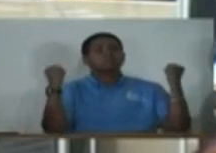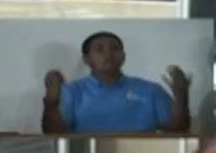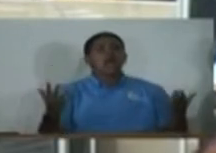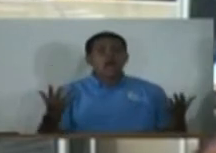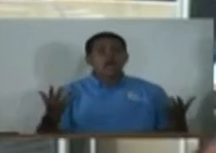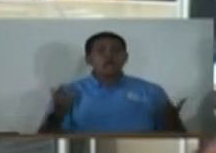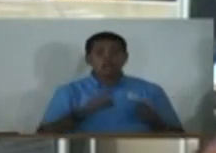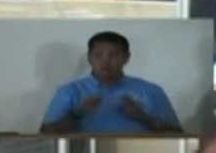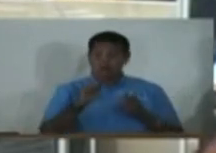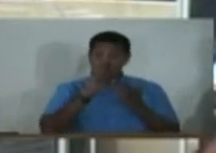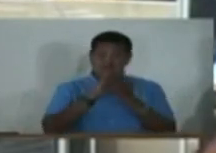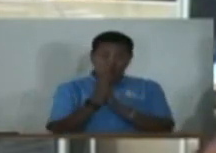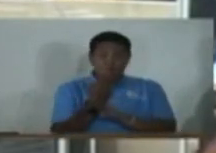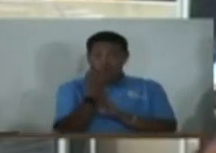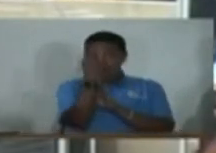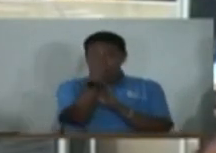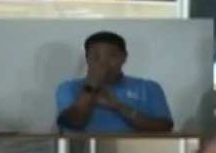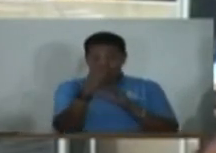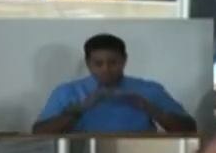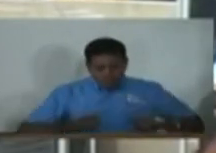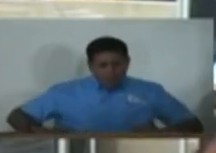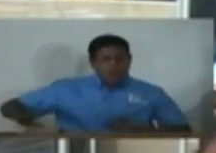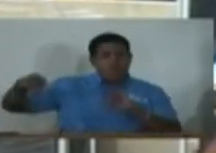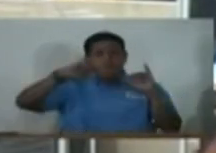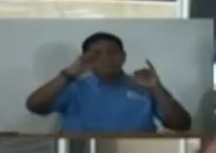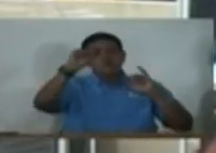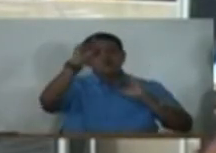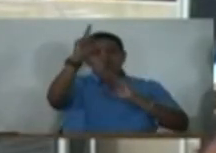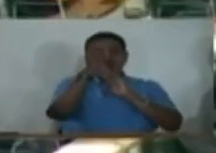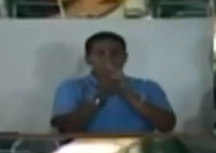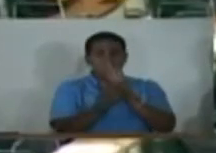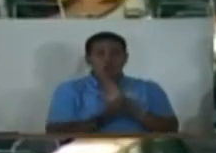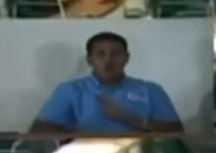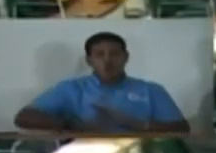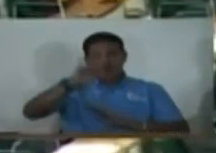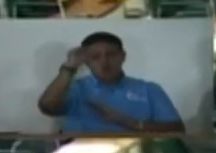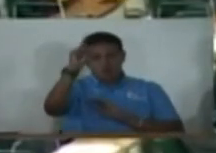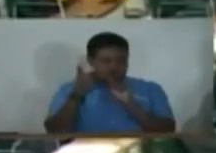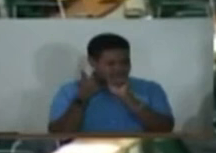one people, there must be one law and one application of it.